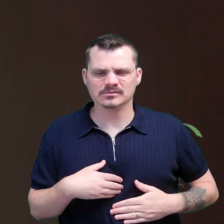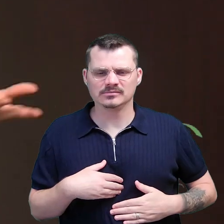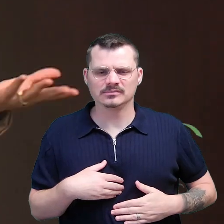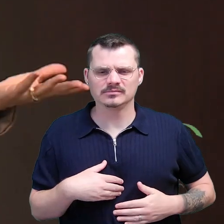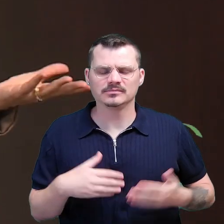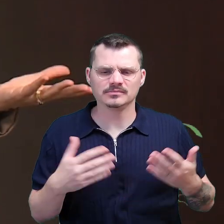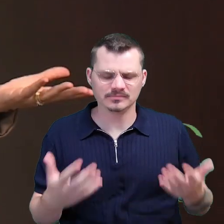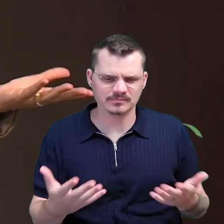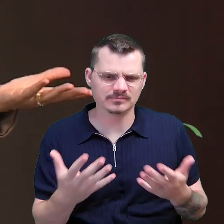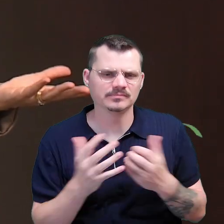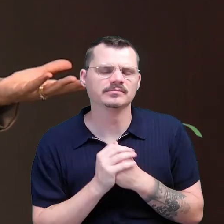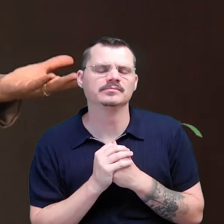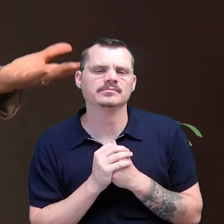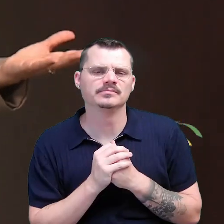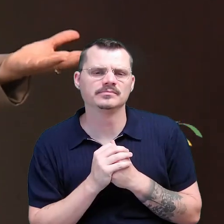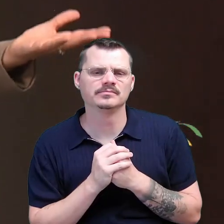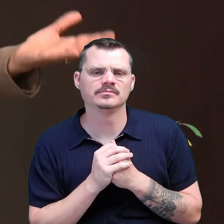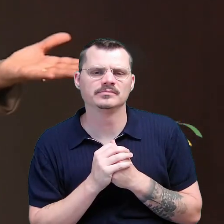Well,